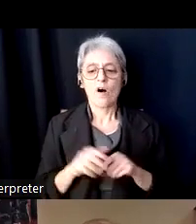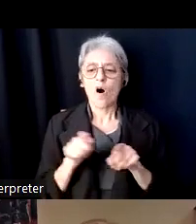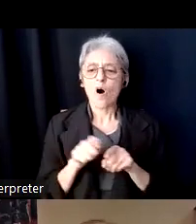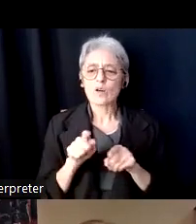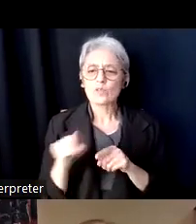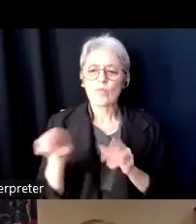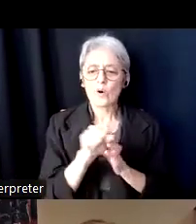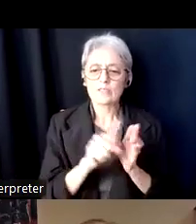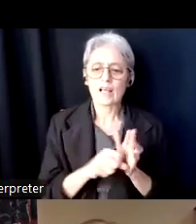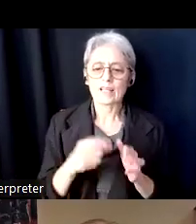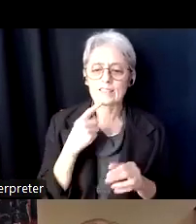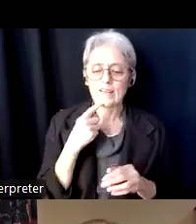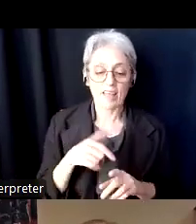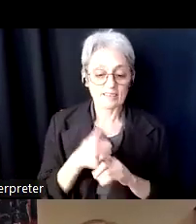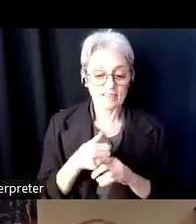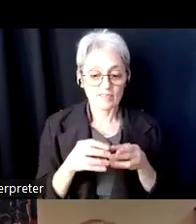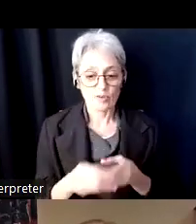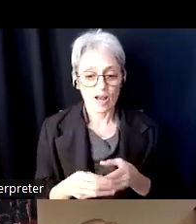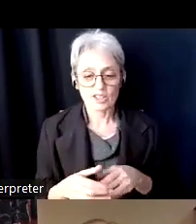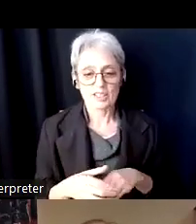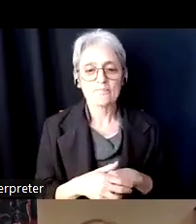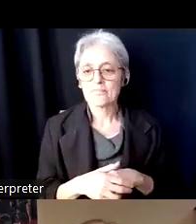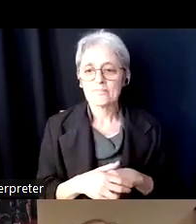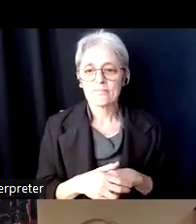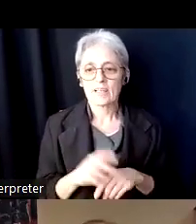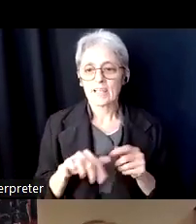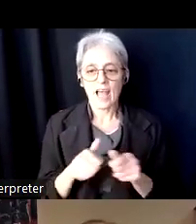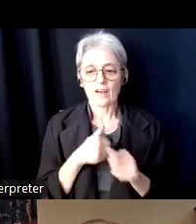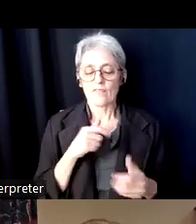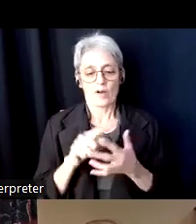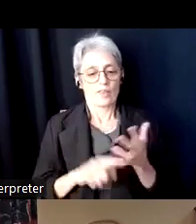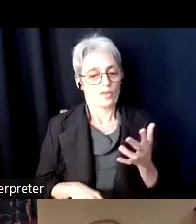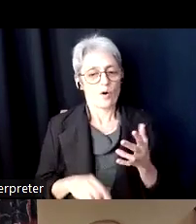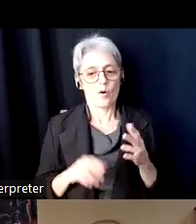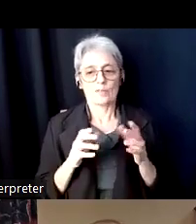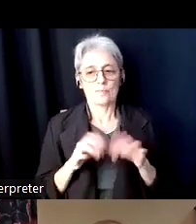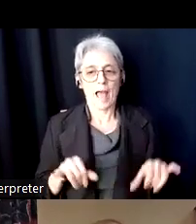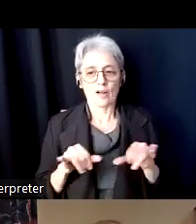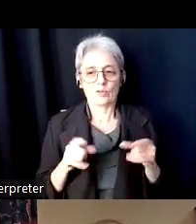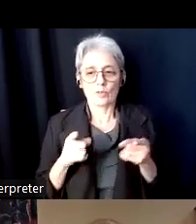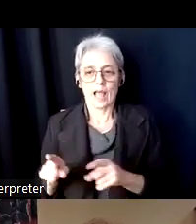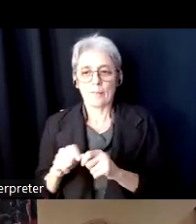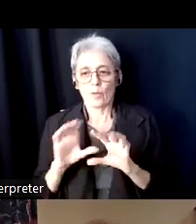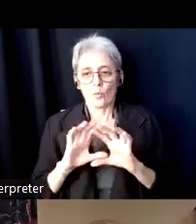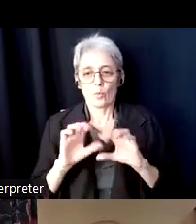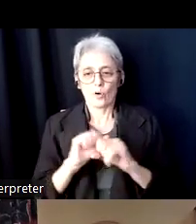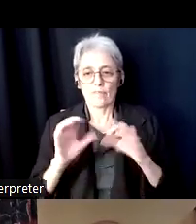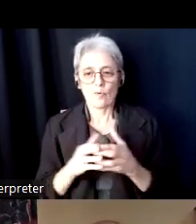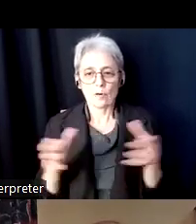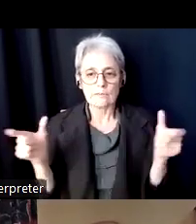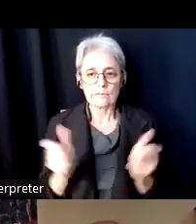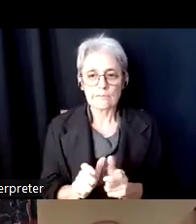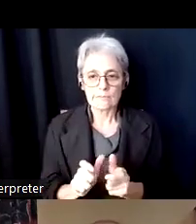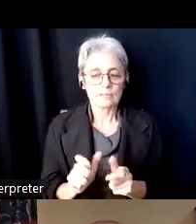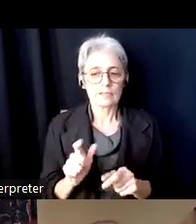way exempt from these concerning patterns in the direct care workforce crisis. So we really need to keep an eye on this. Lots of areas